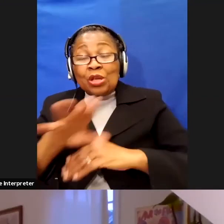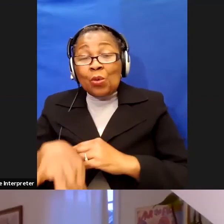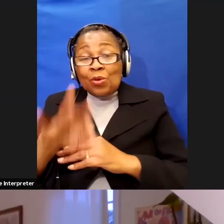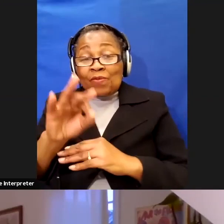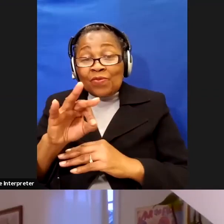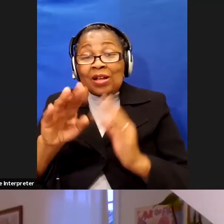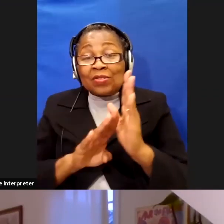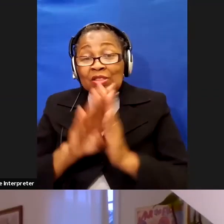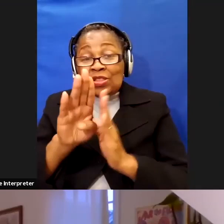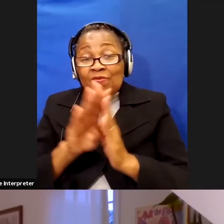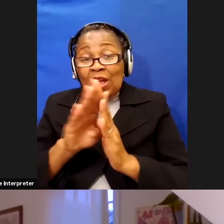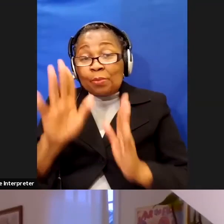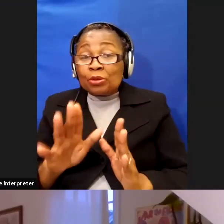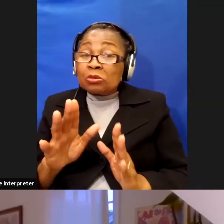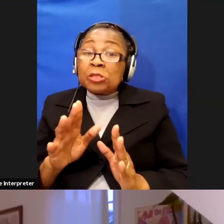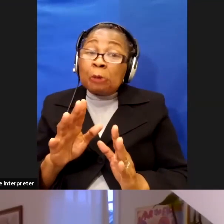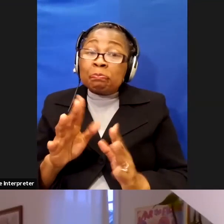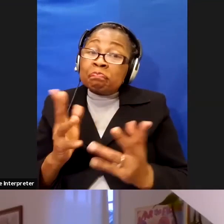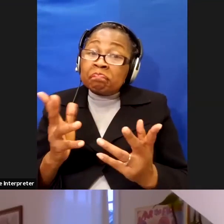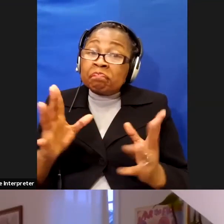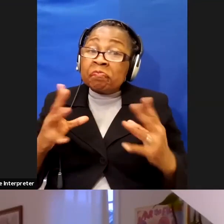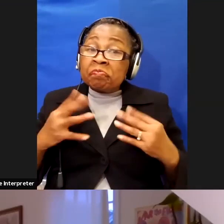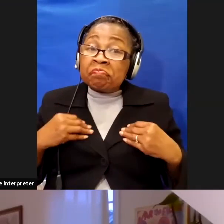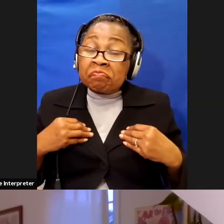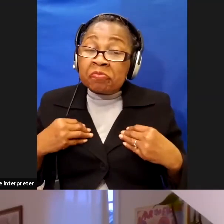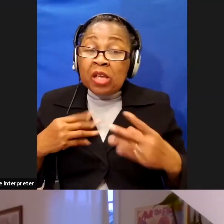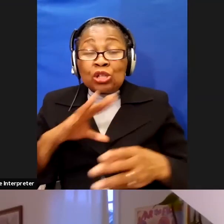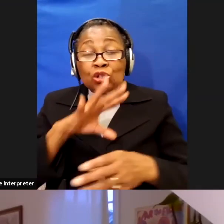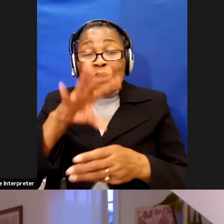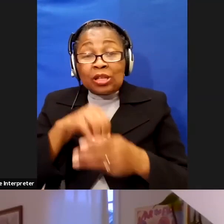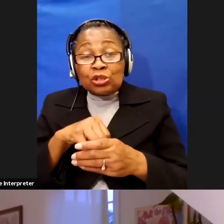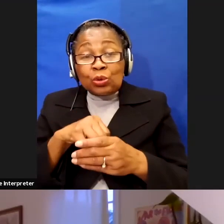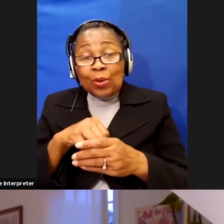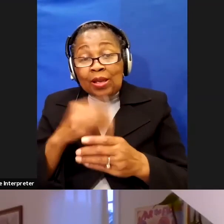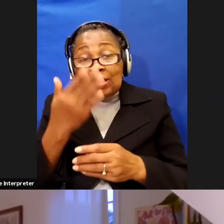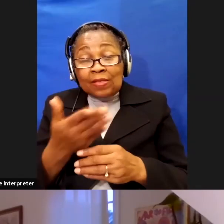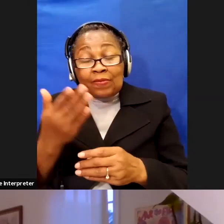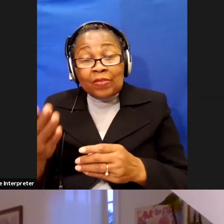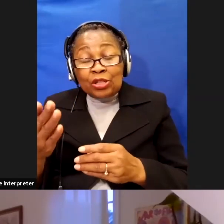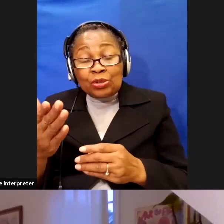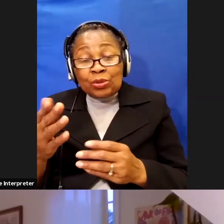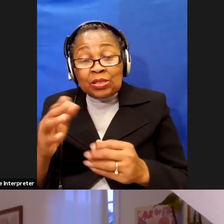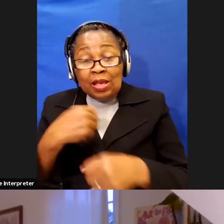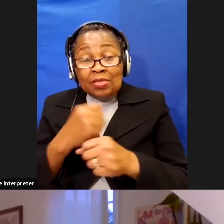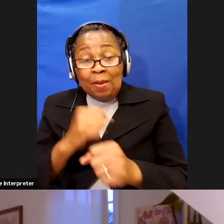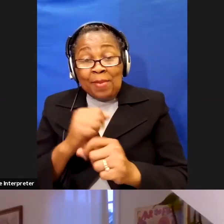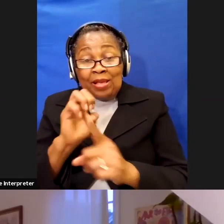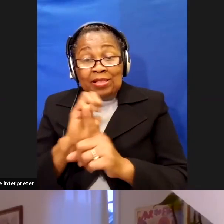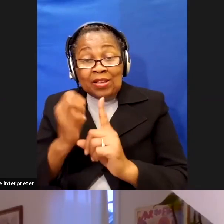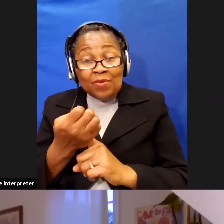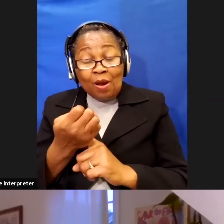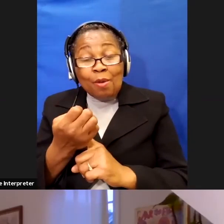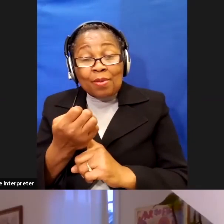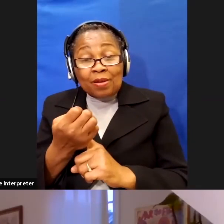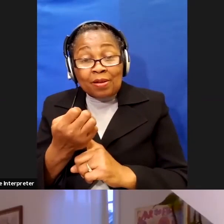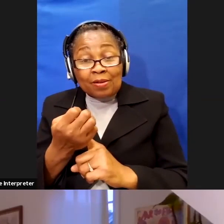platforms are being fairly receptive to integrating features that make this environment,